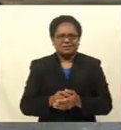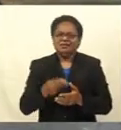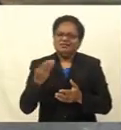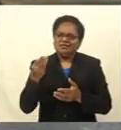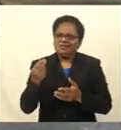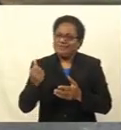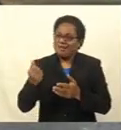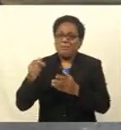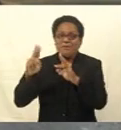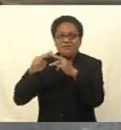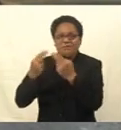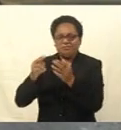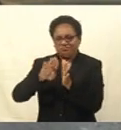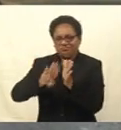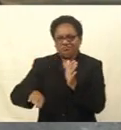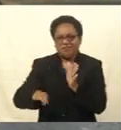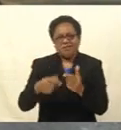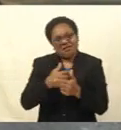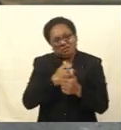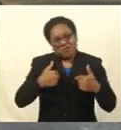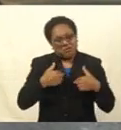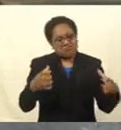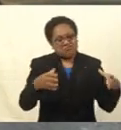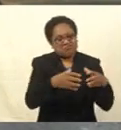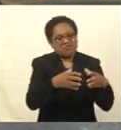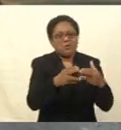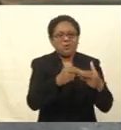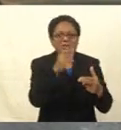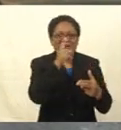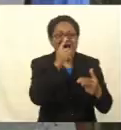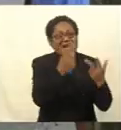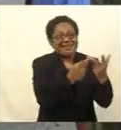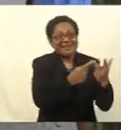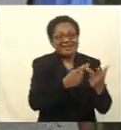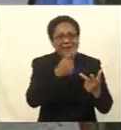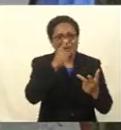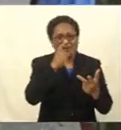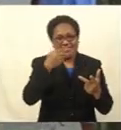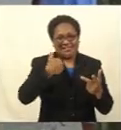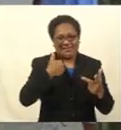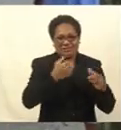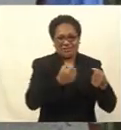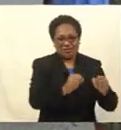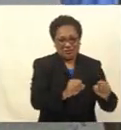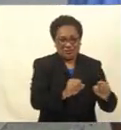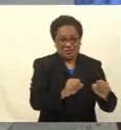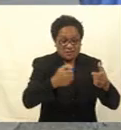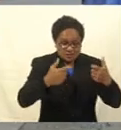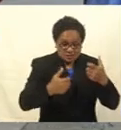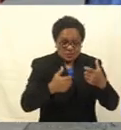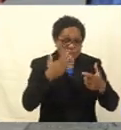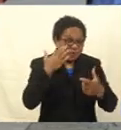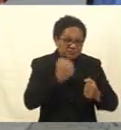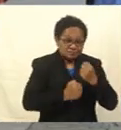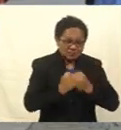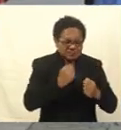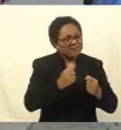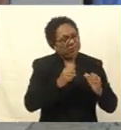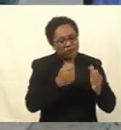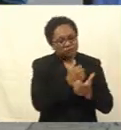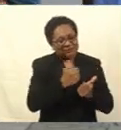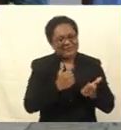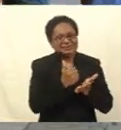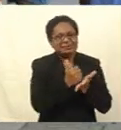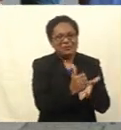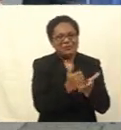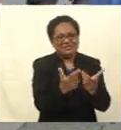We consider ourselves as one happy family. Considering the challenges we are going through, we always protect each other, even though we